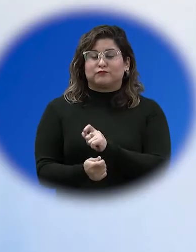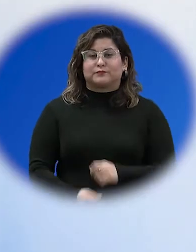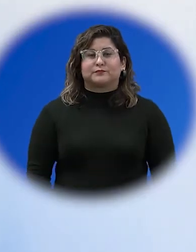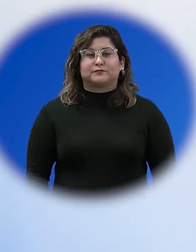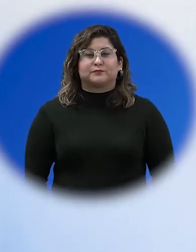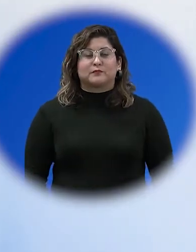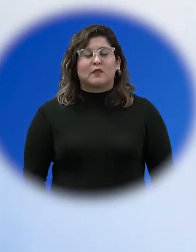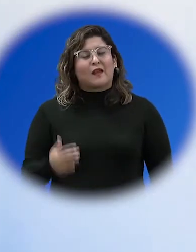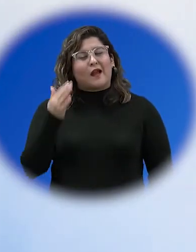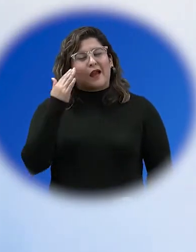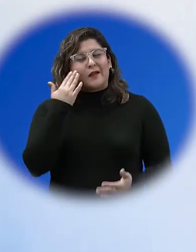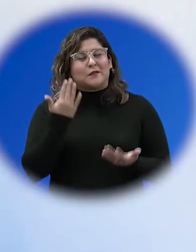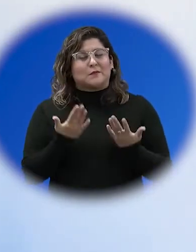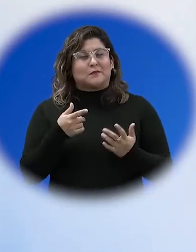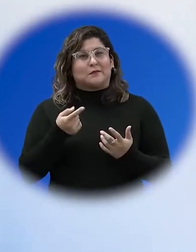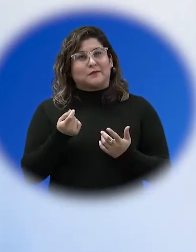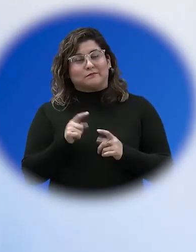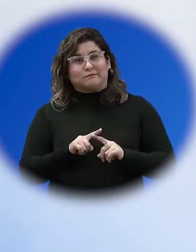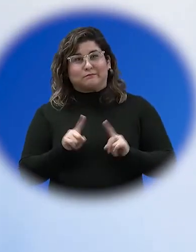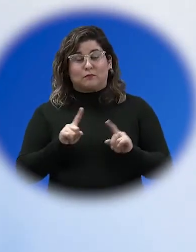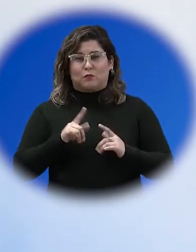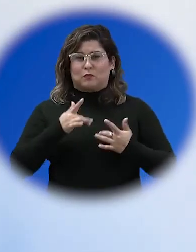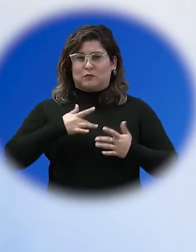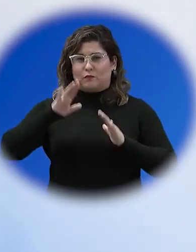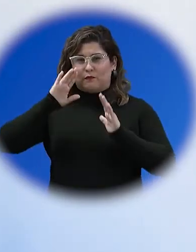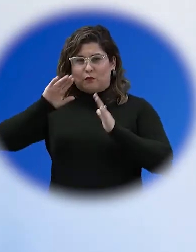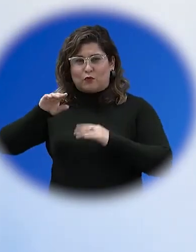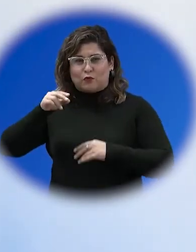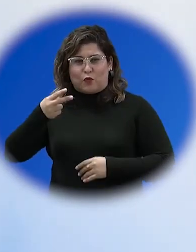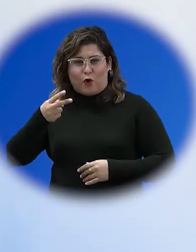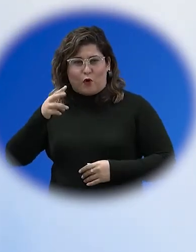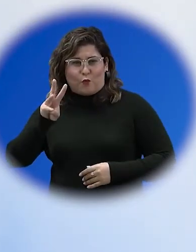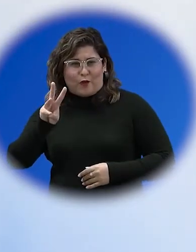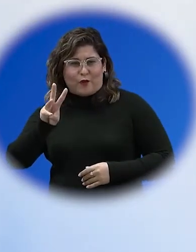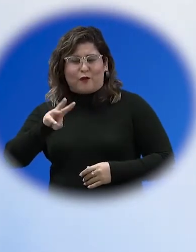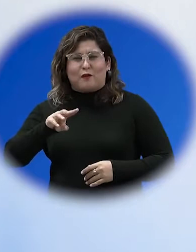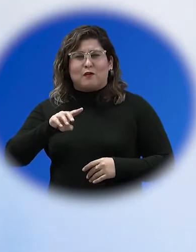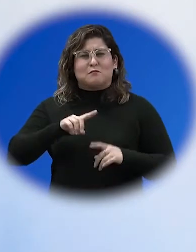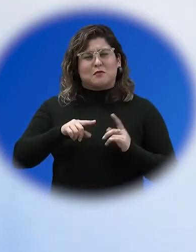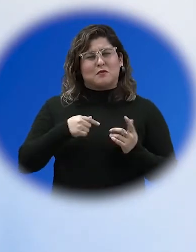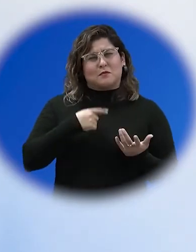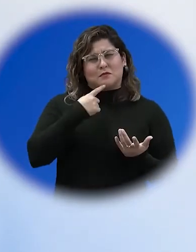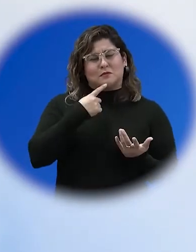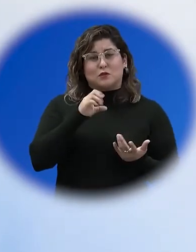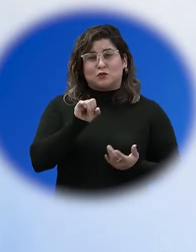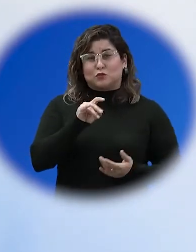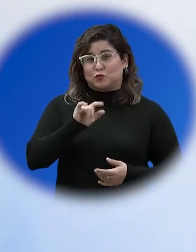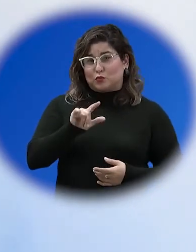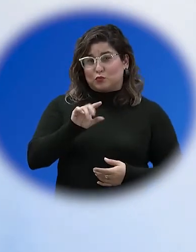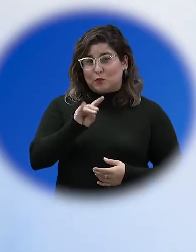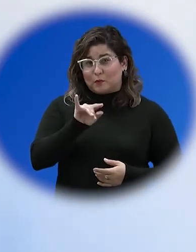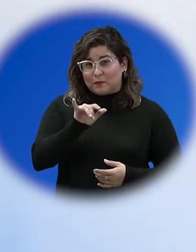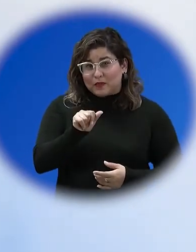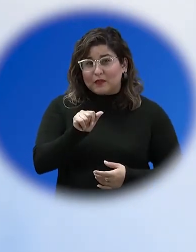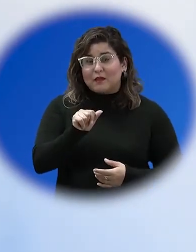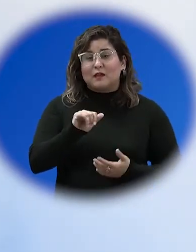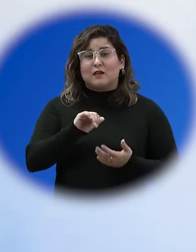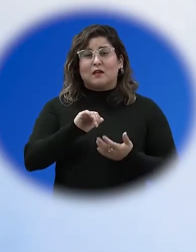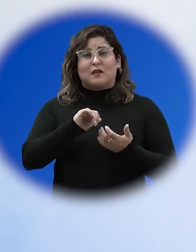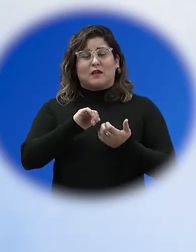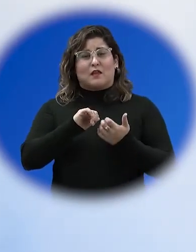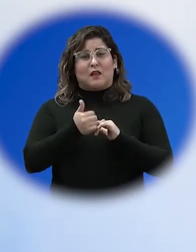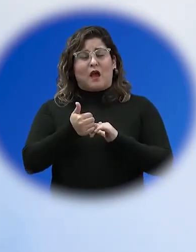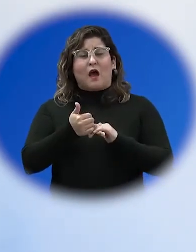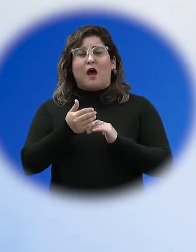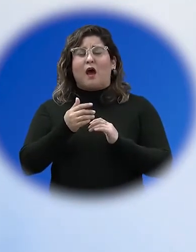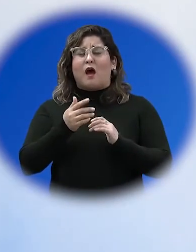Well, I realize this may be a bit counterintuitive because we tend to focus on the hardware, but I would say social media